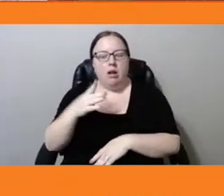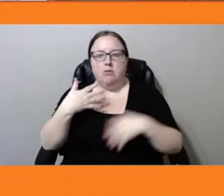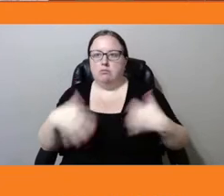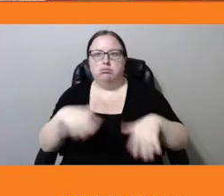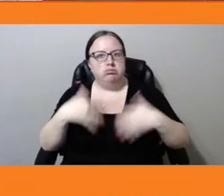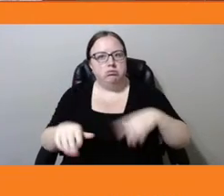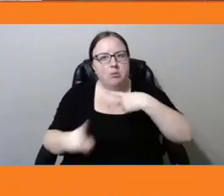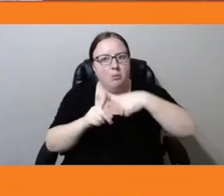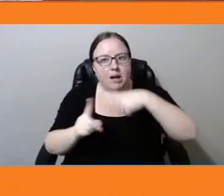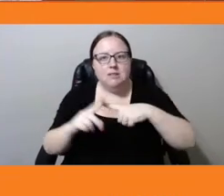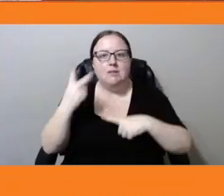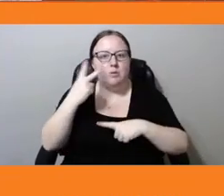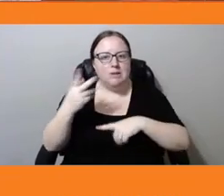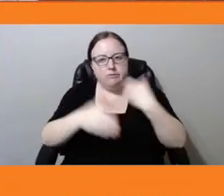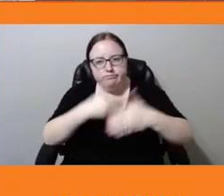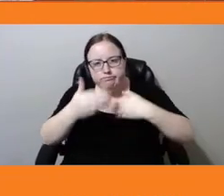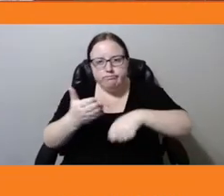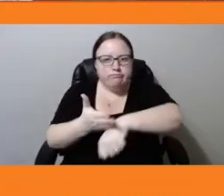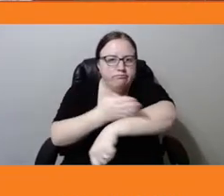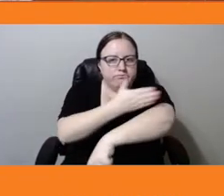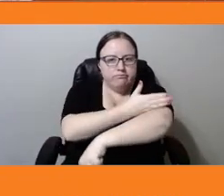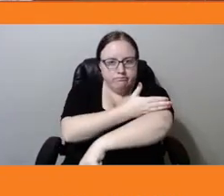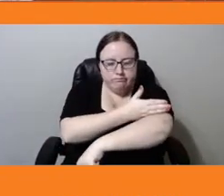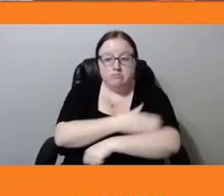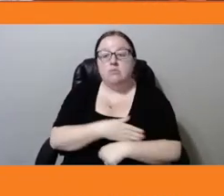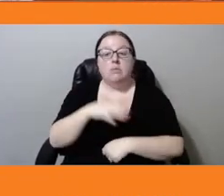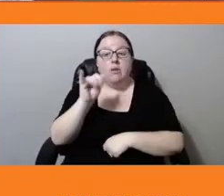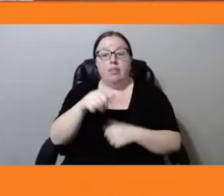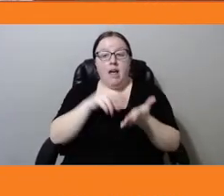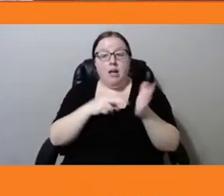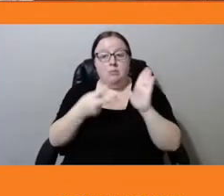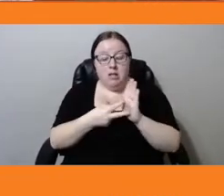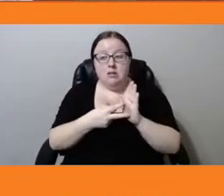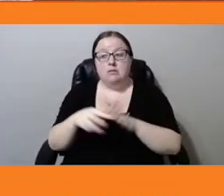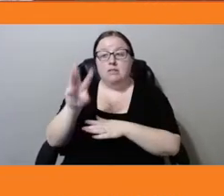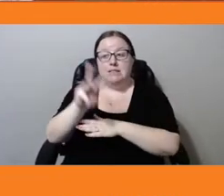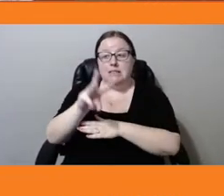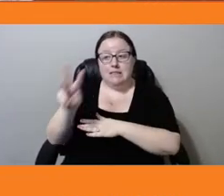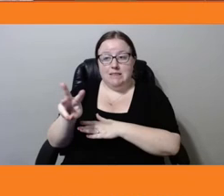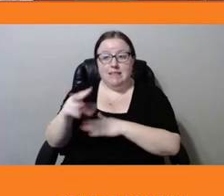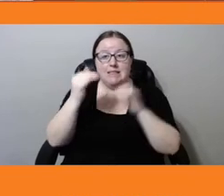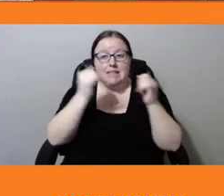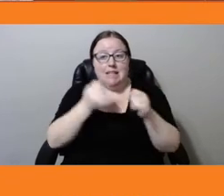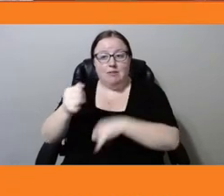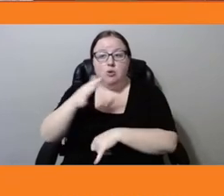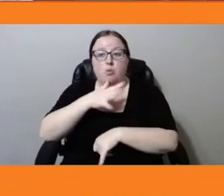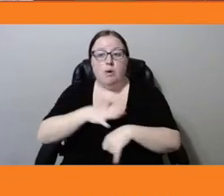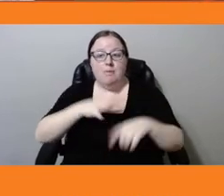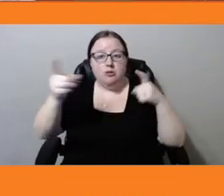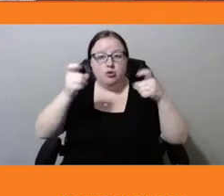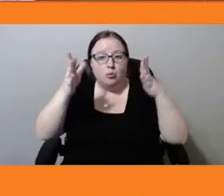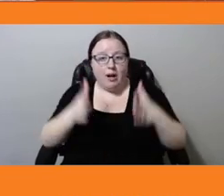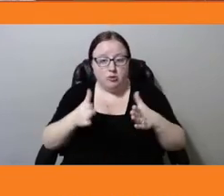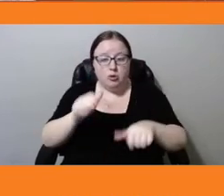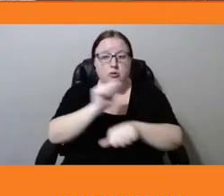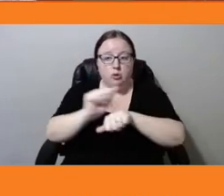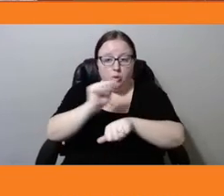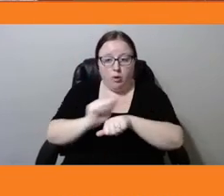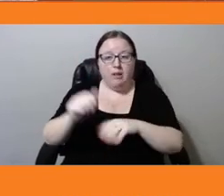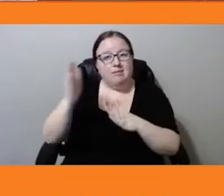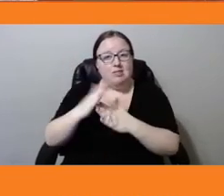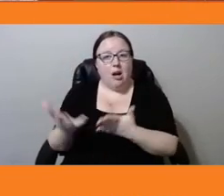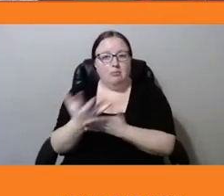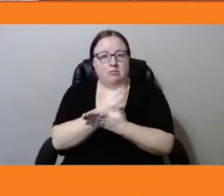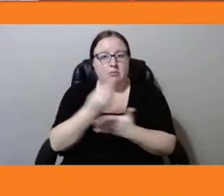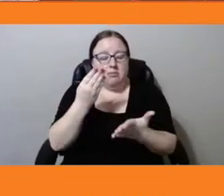There's a sign of progress. This translates to 66 individual women directors working across top grossing films